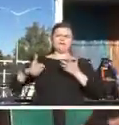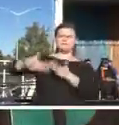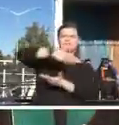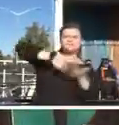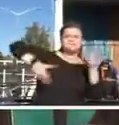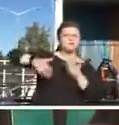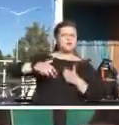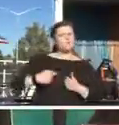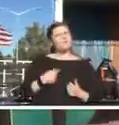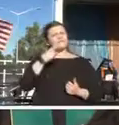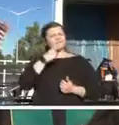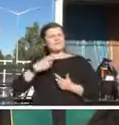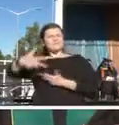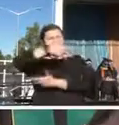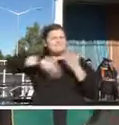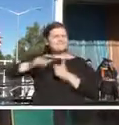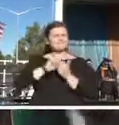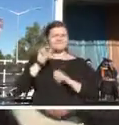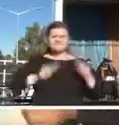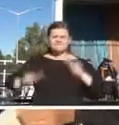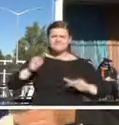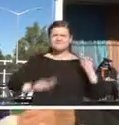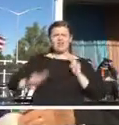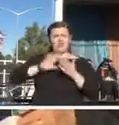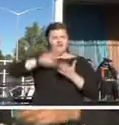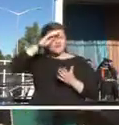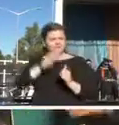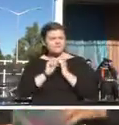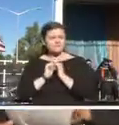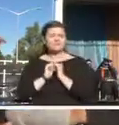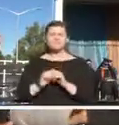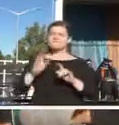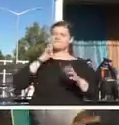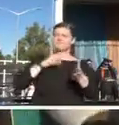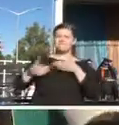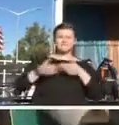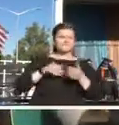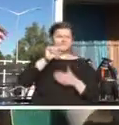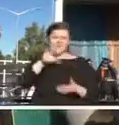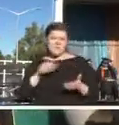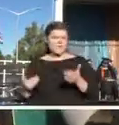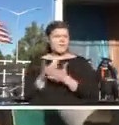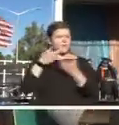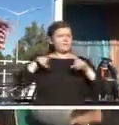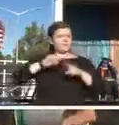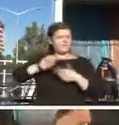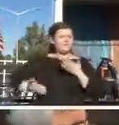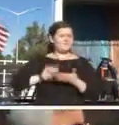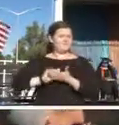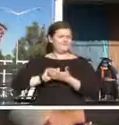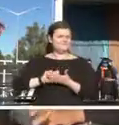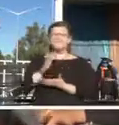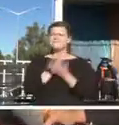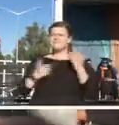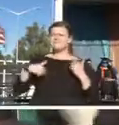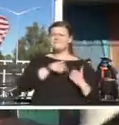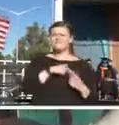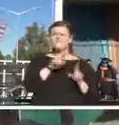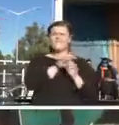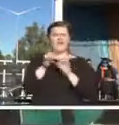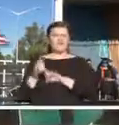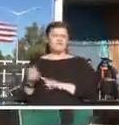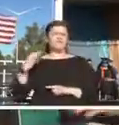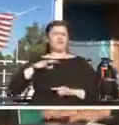each other and learning together. And though not new, during this time, some of us have also gained a very